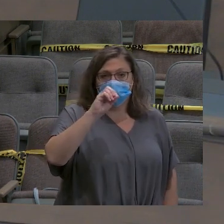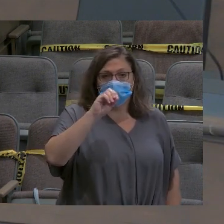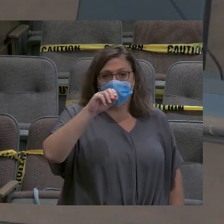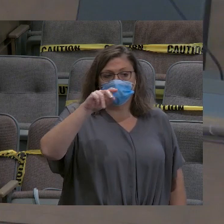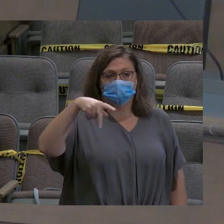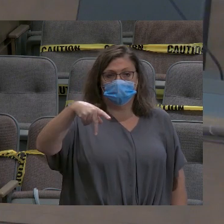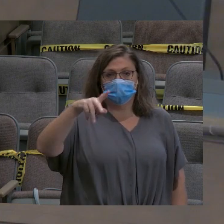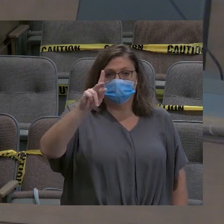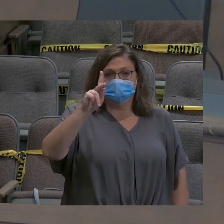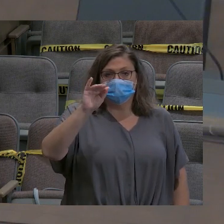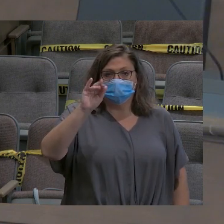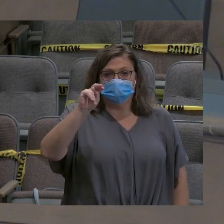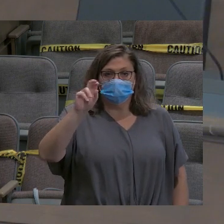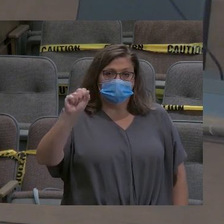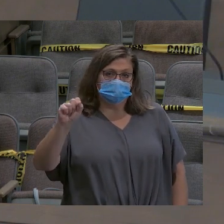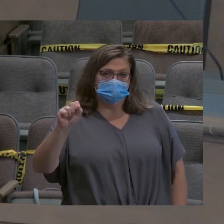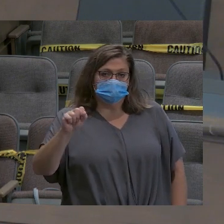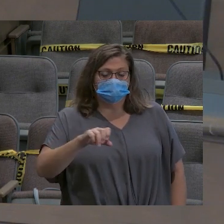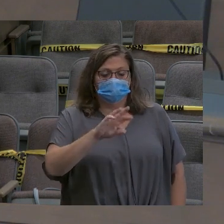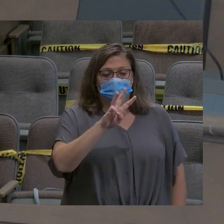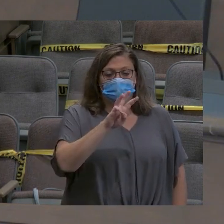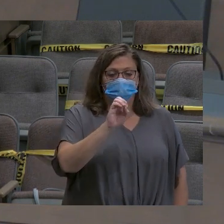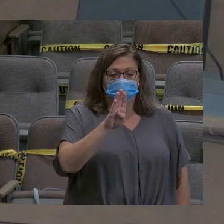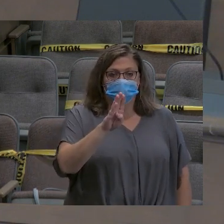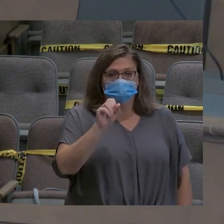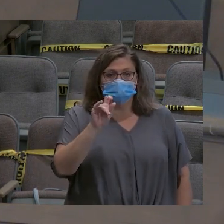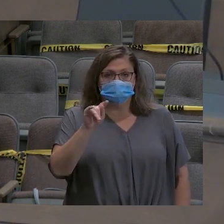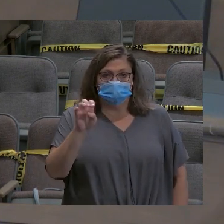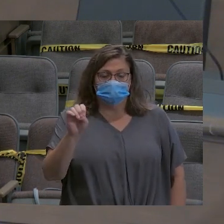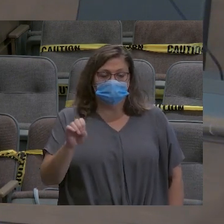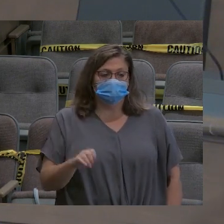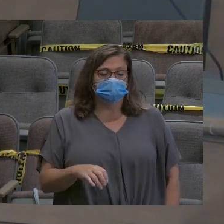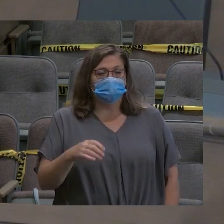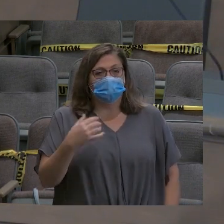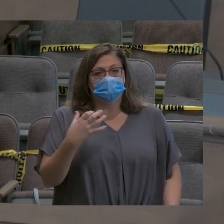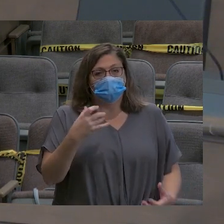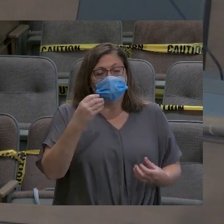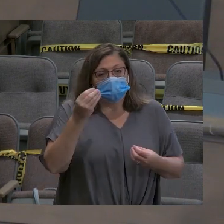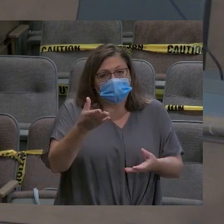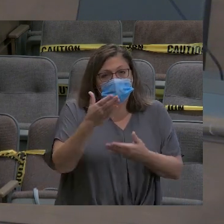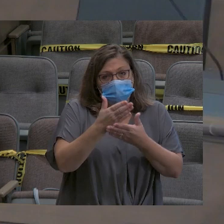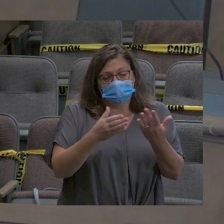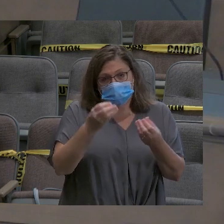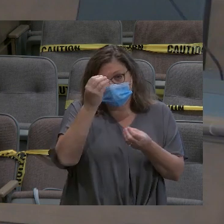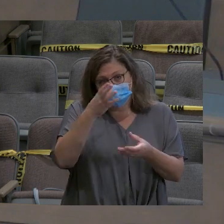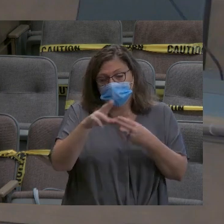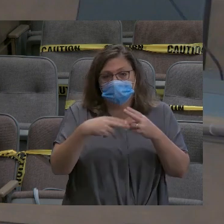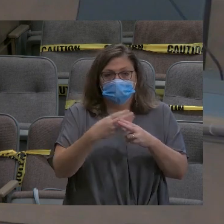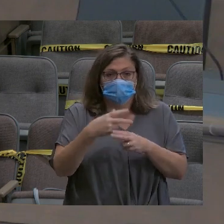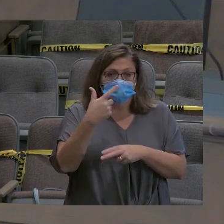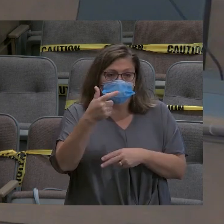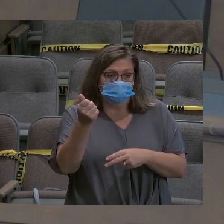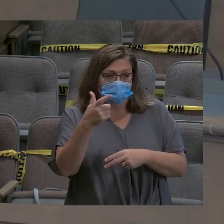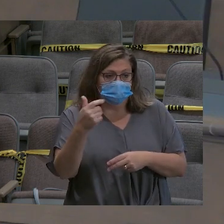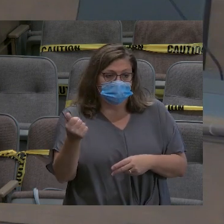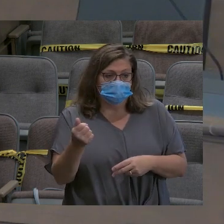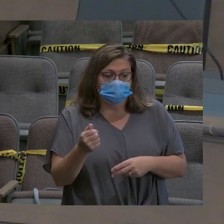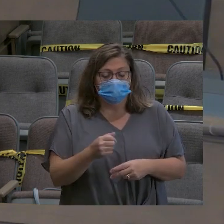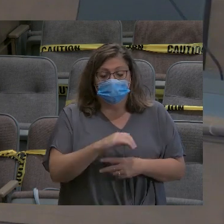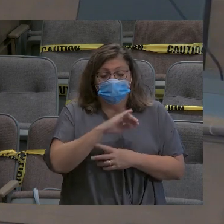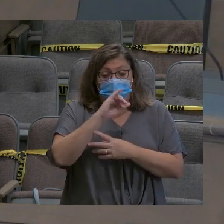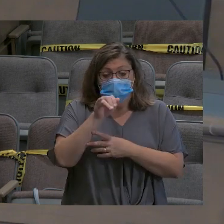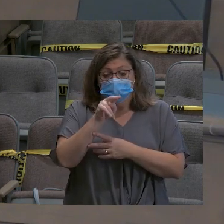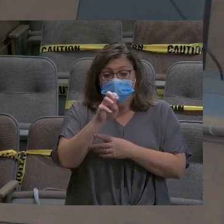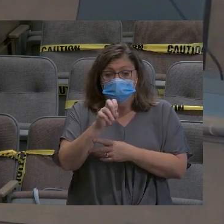that website. It has excellent information. Let me give you some statistics about the state of Georgia. On June